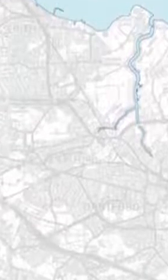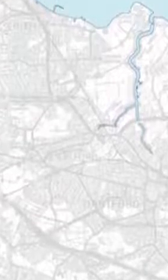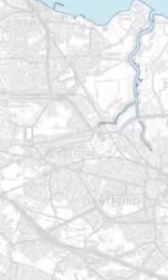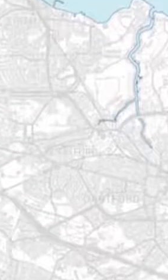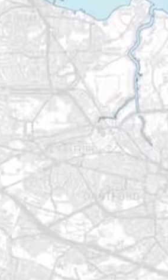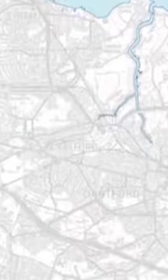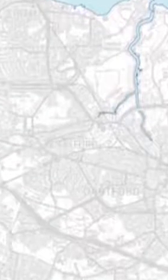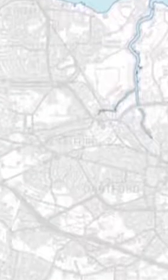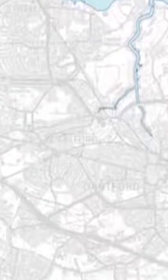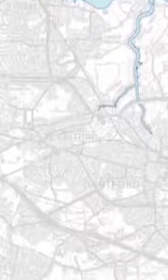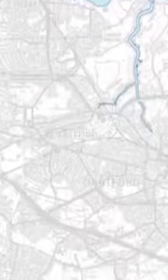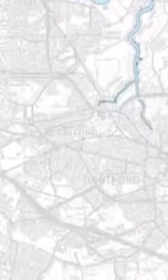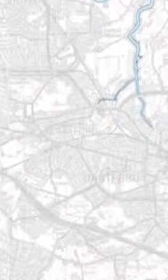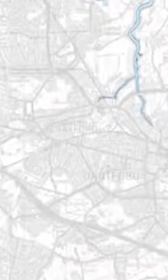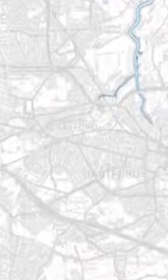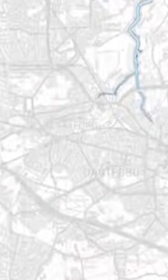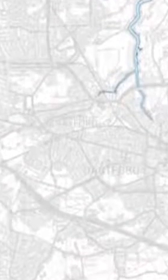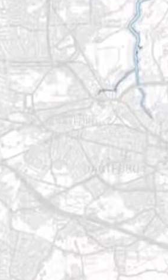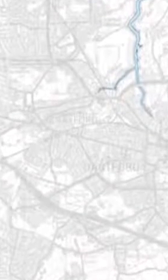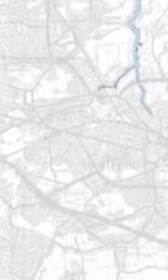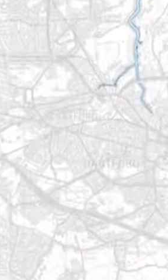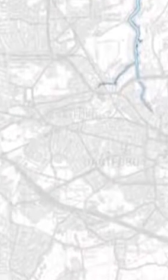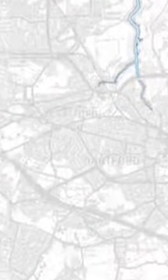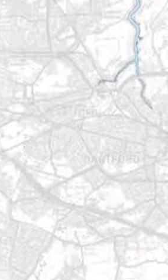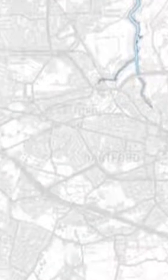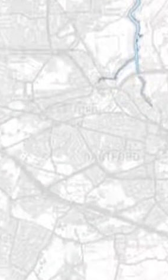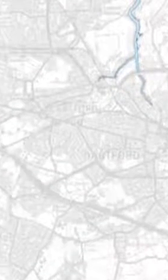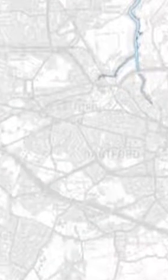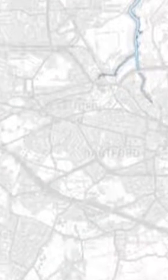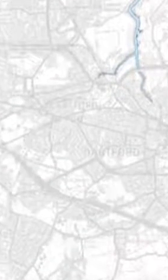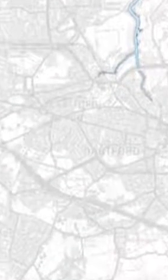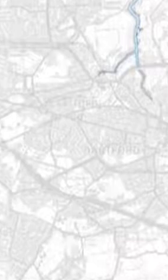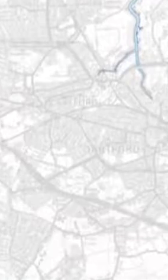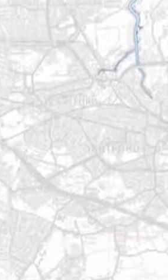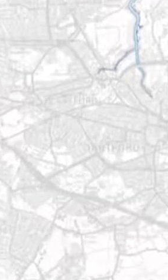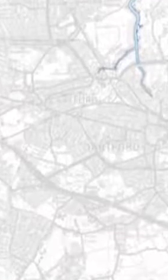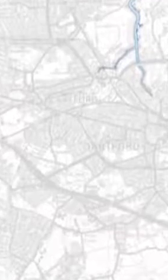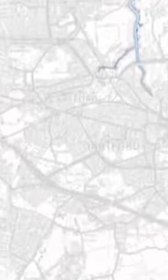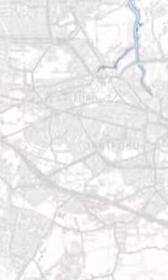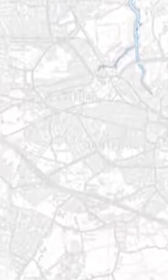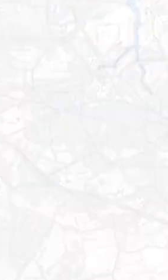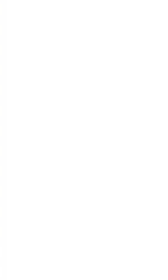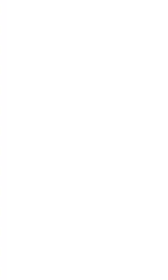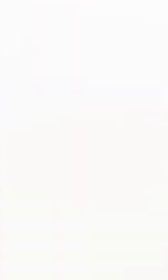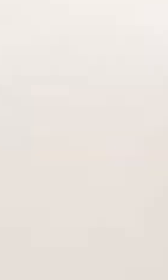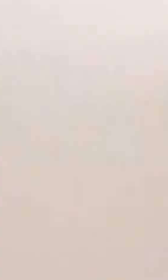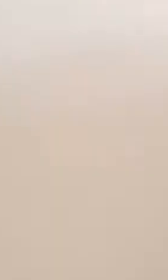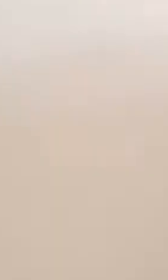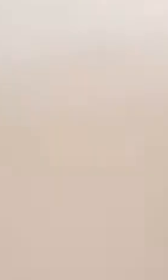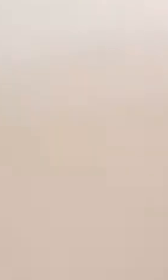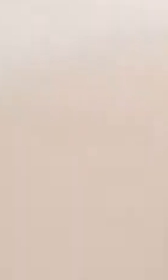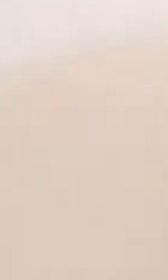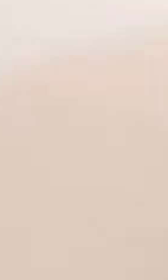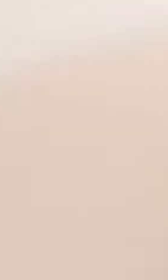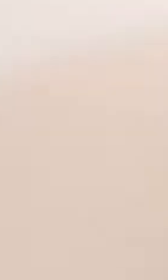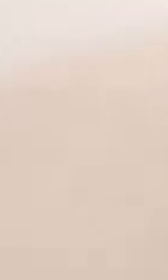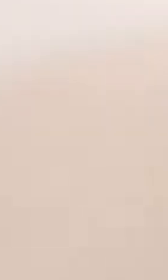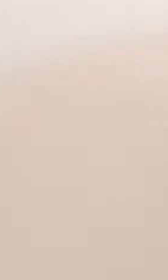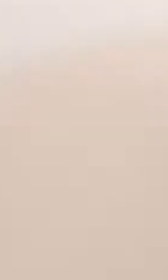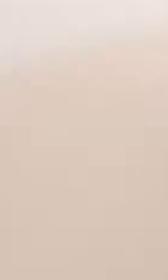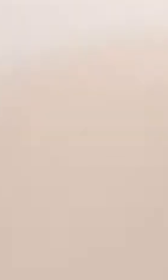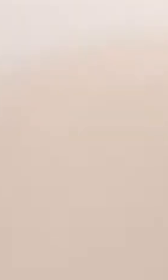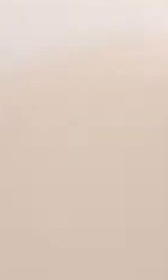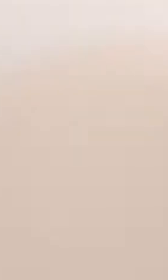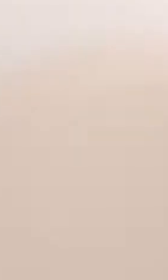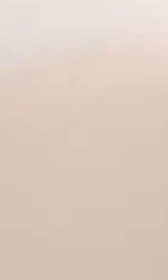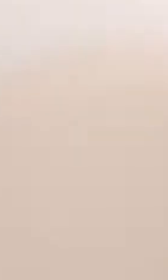can be found in our consultation documents and maps online and in our virtual exhibition. These are just some